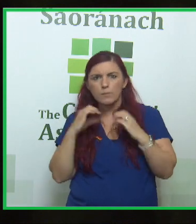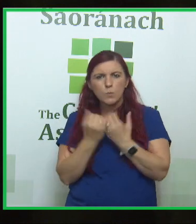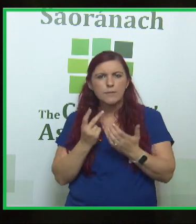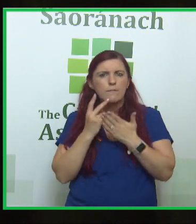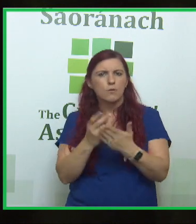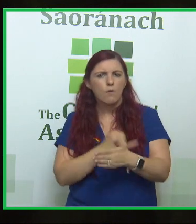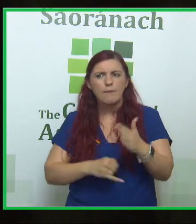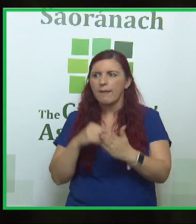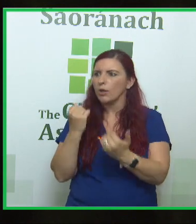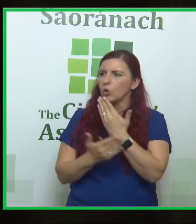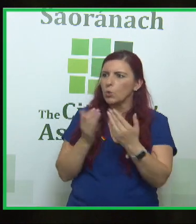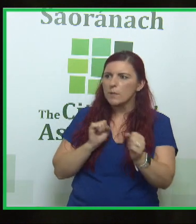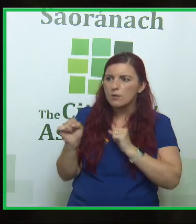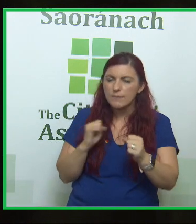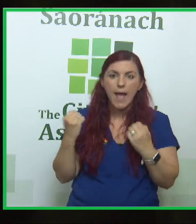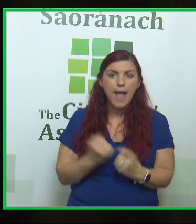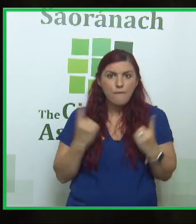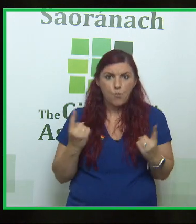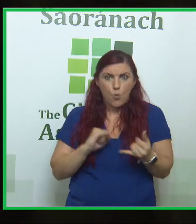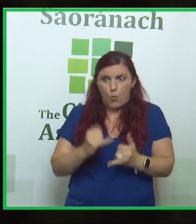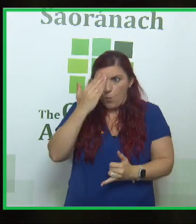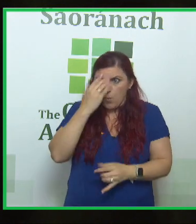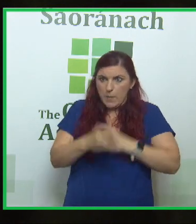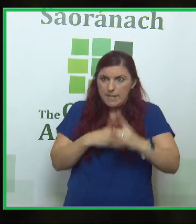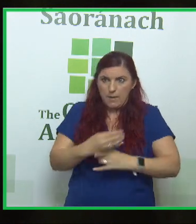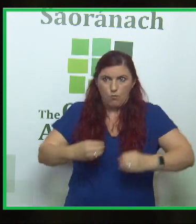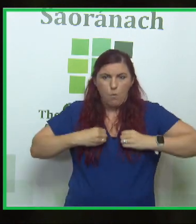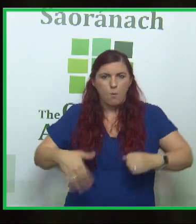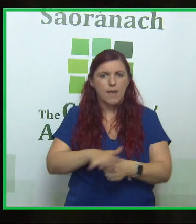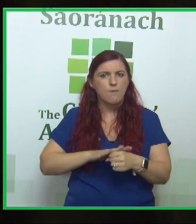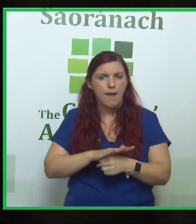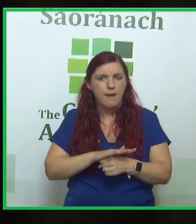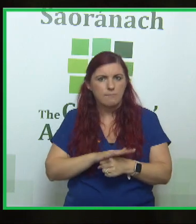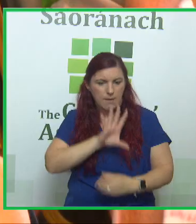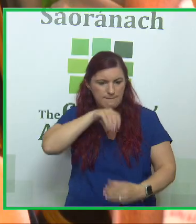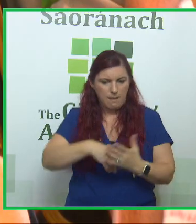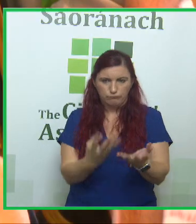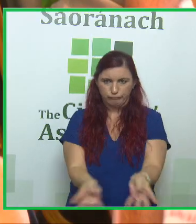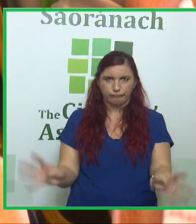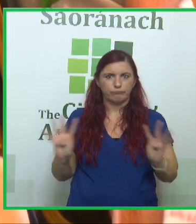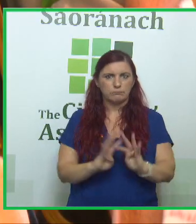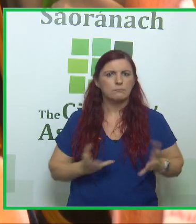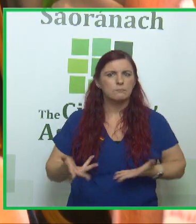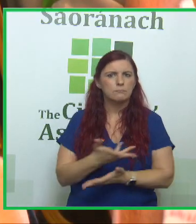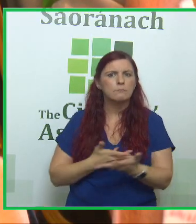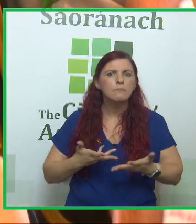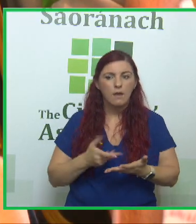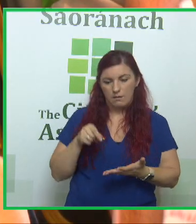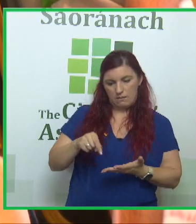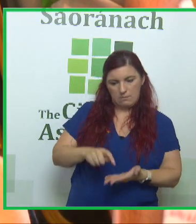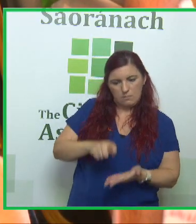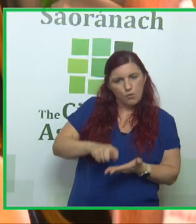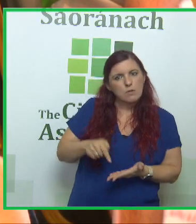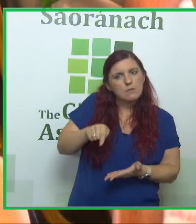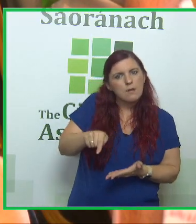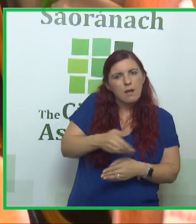youth services, everybody who knows what's happening in a particular area. We all get together, and with that budget, we